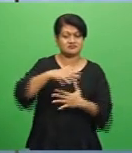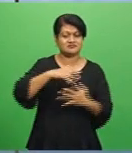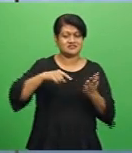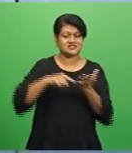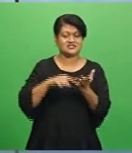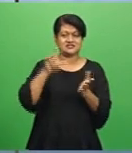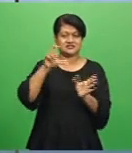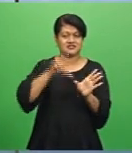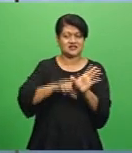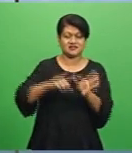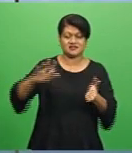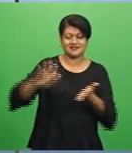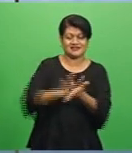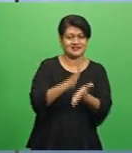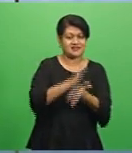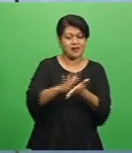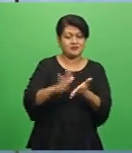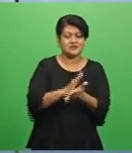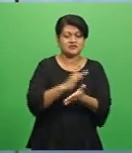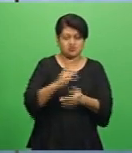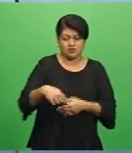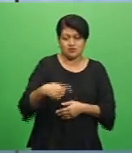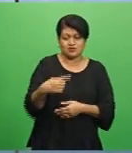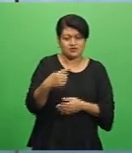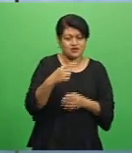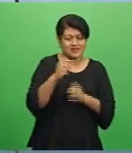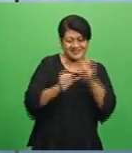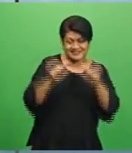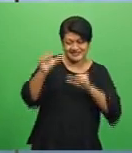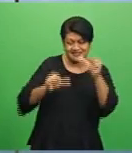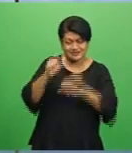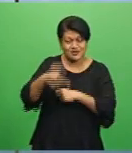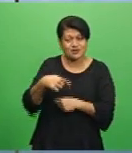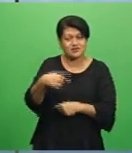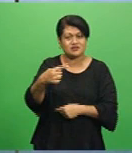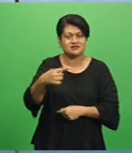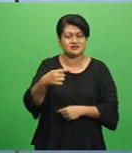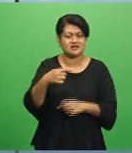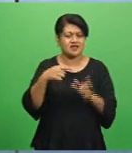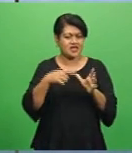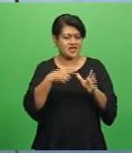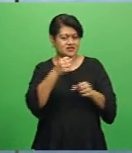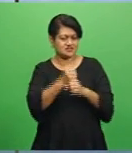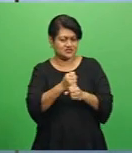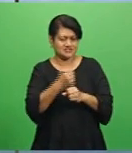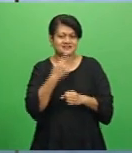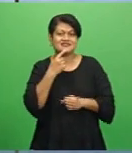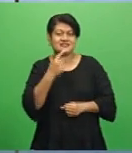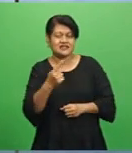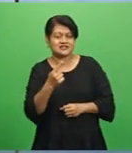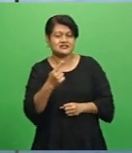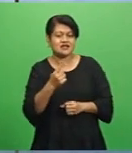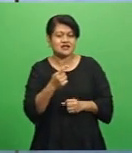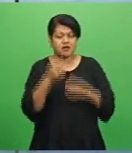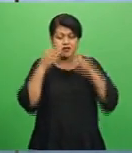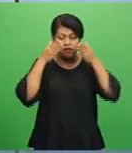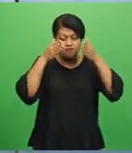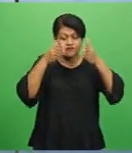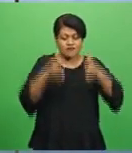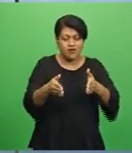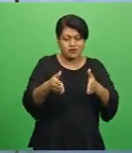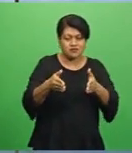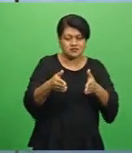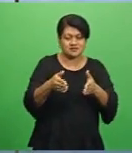Yasa damage assessment continues, Minister for Economy Ayaz Said Qayyum says the focus is on assisting